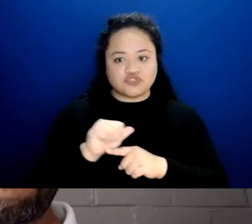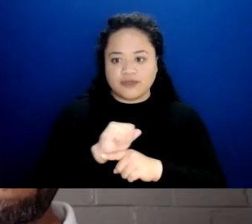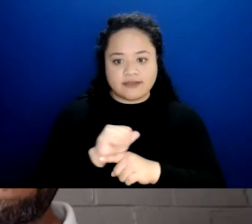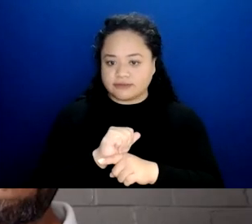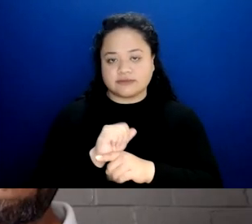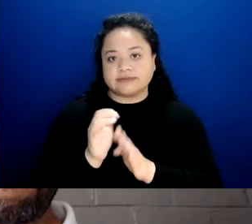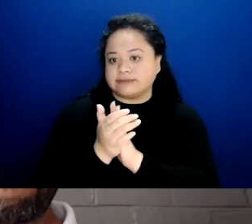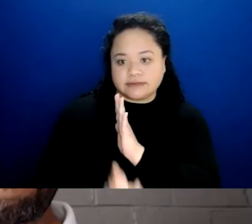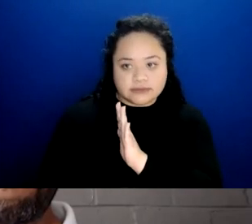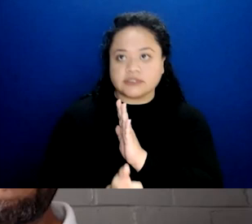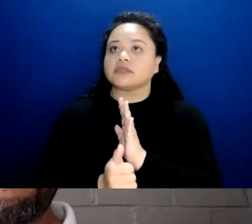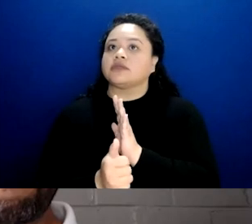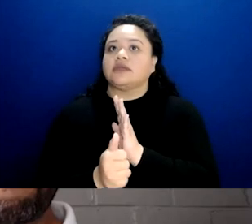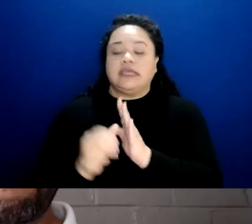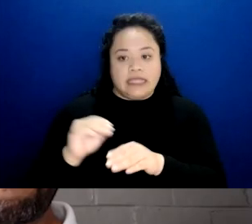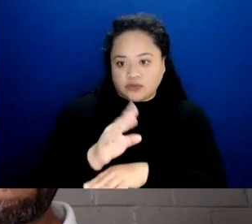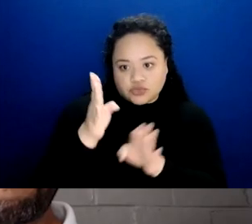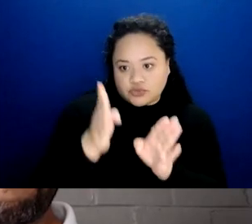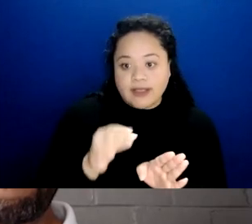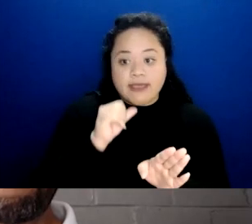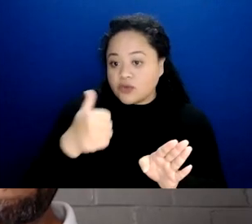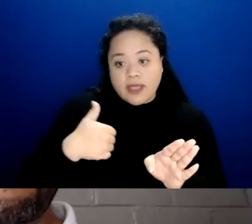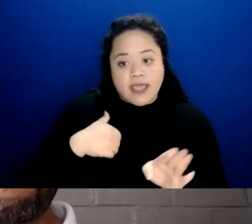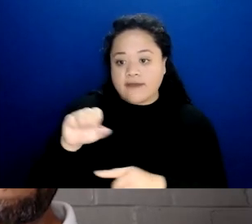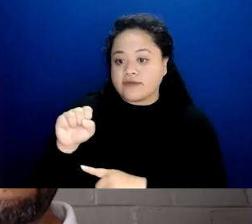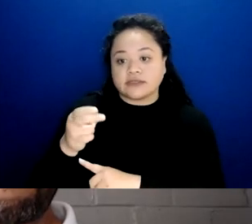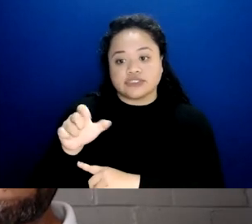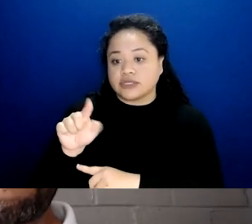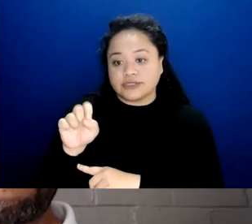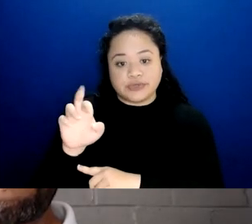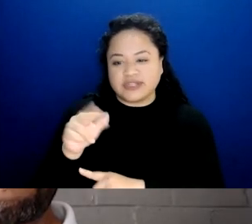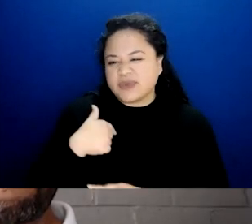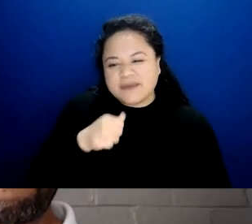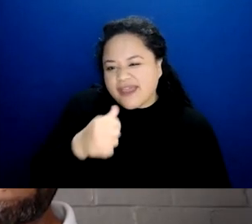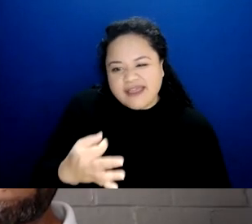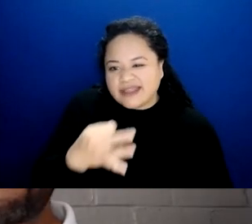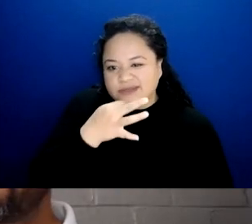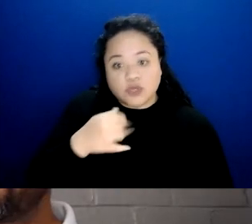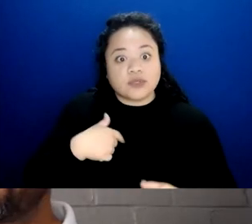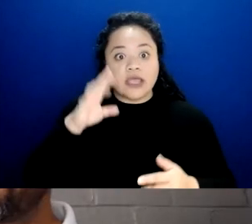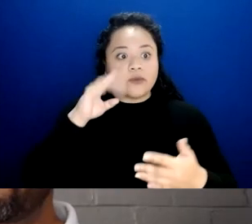shelter. I'm not an expert in victim services. So I'm not going to sort of go down what I think a lot